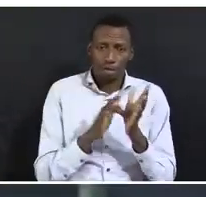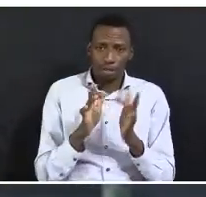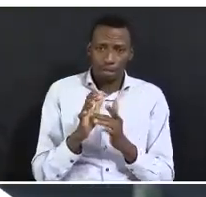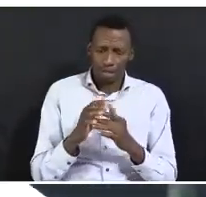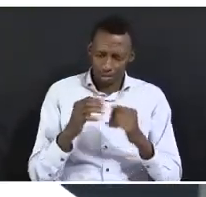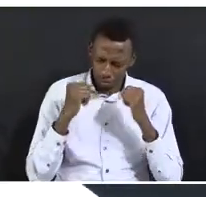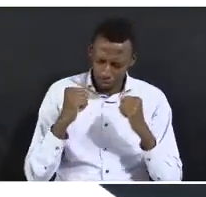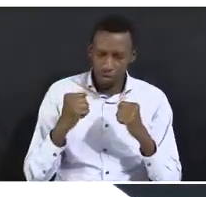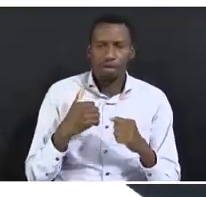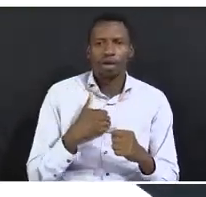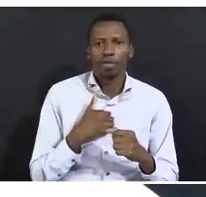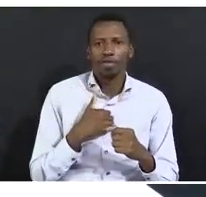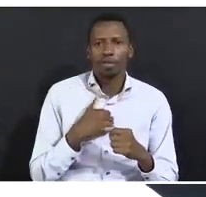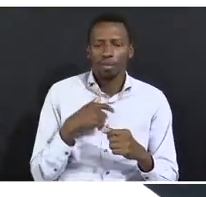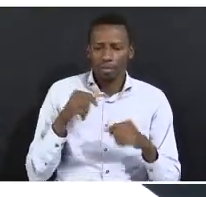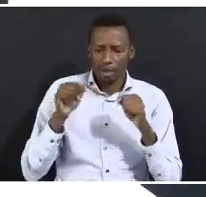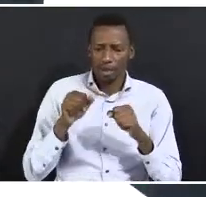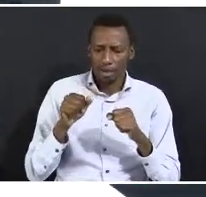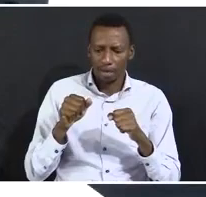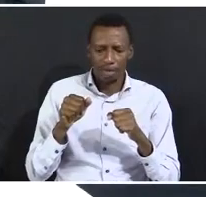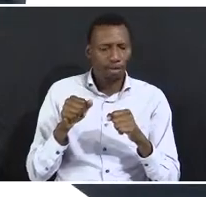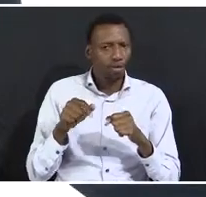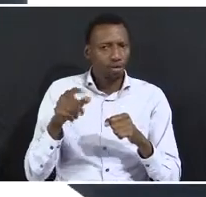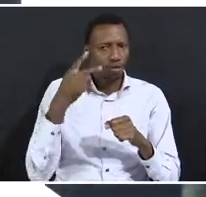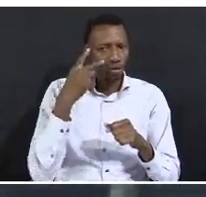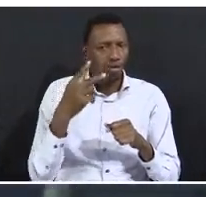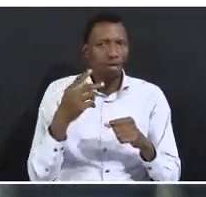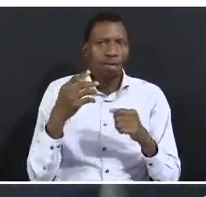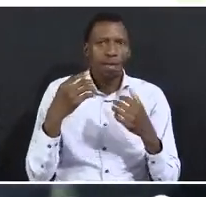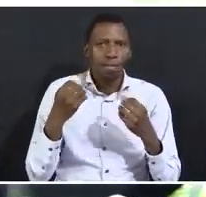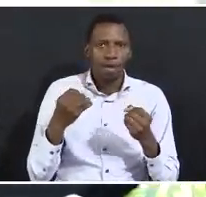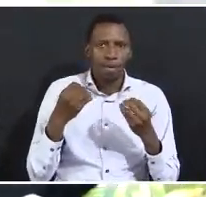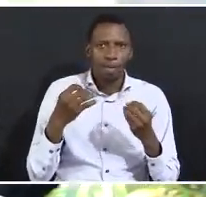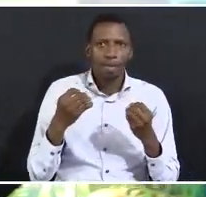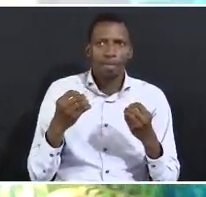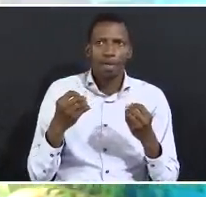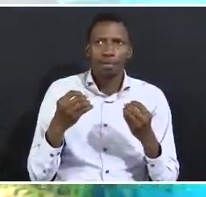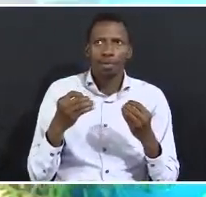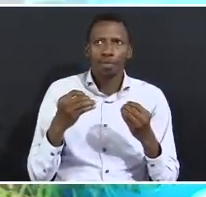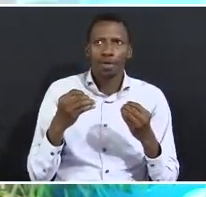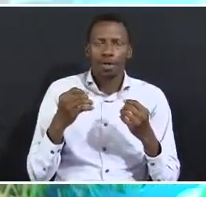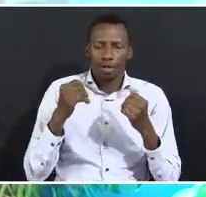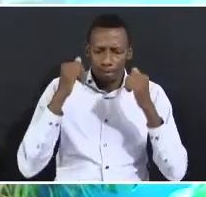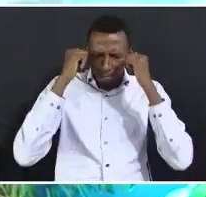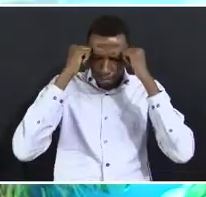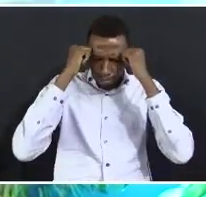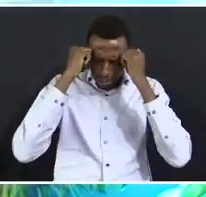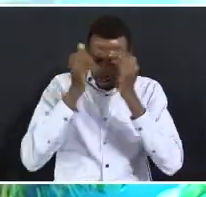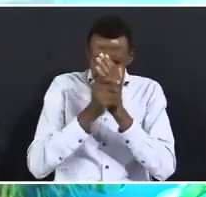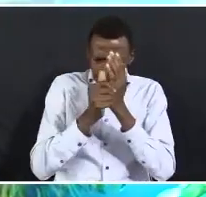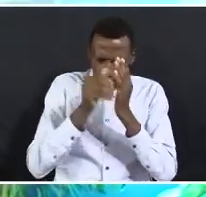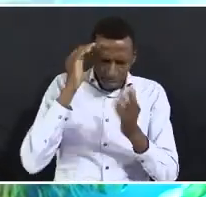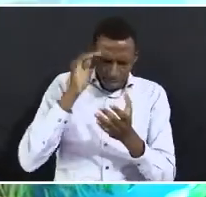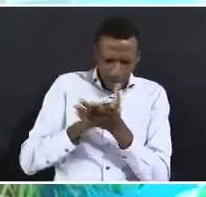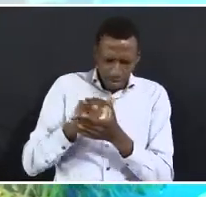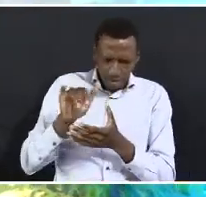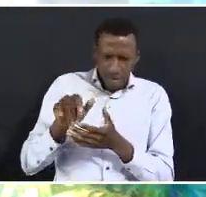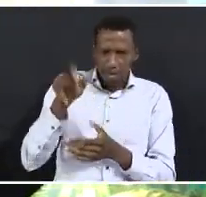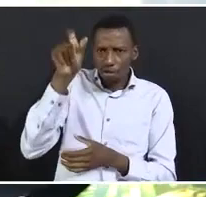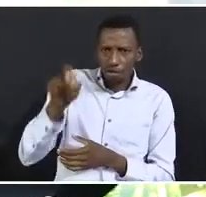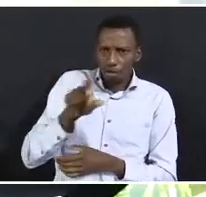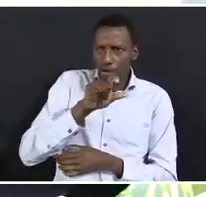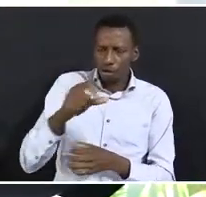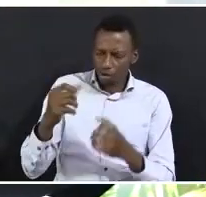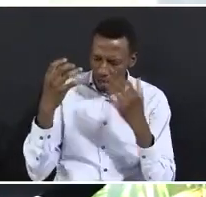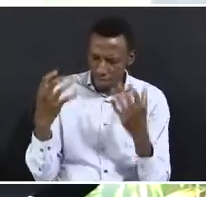to actually force that cross. You see, many scholars believe that that cross was too heavy. But that is not true. Christ had to